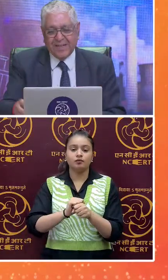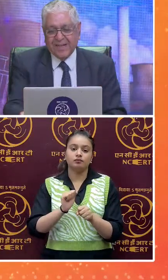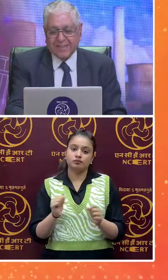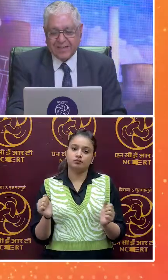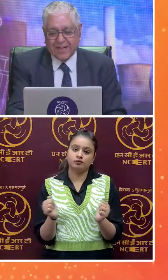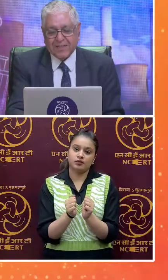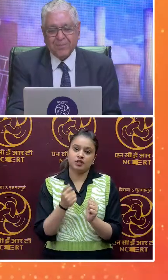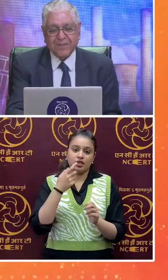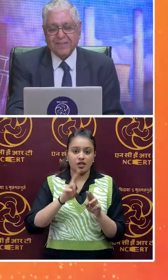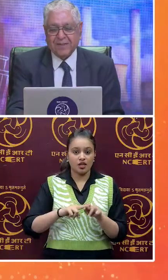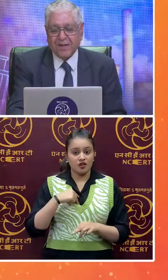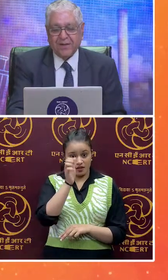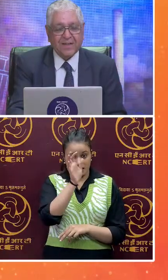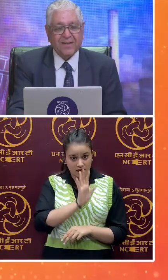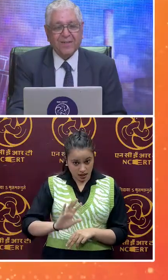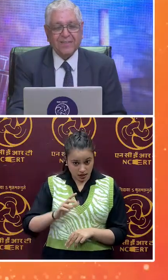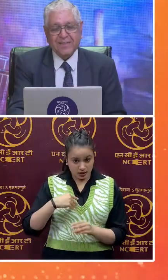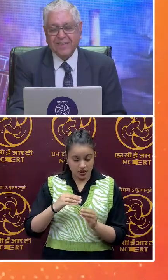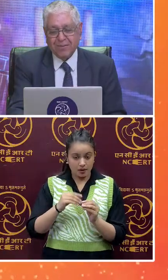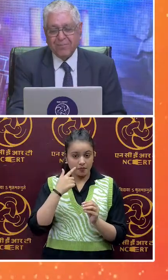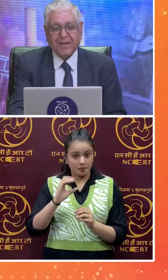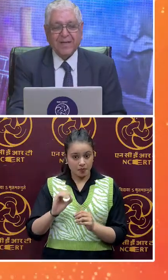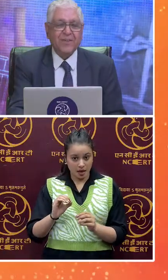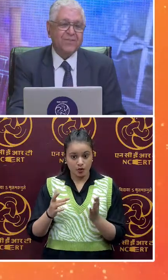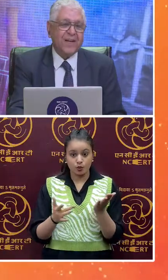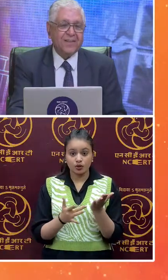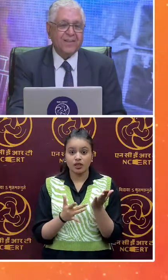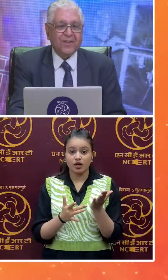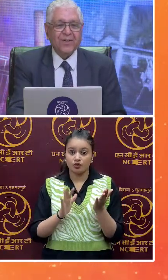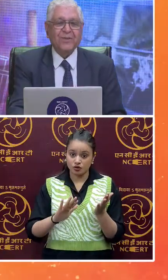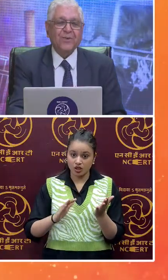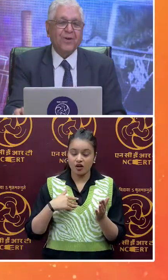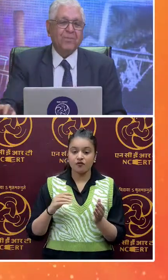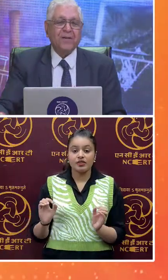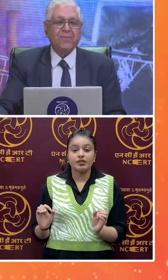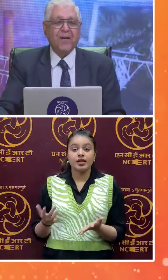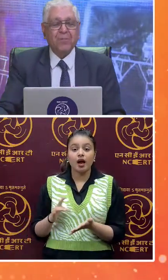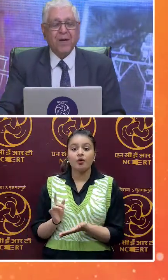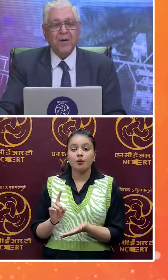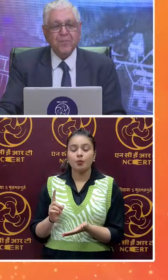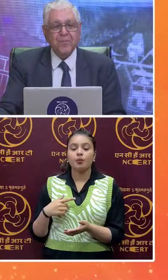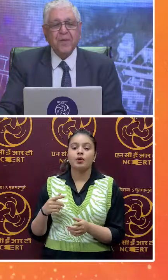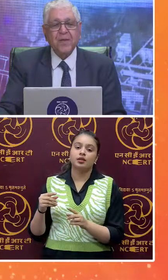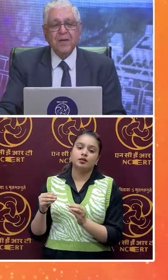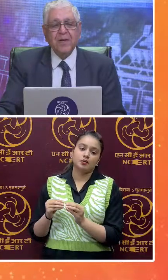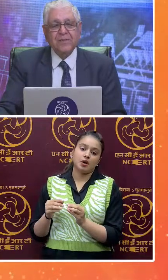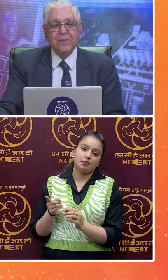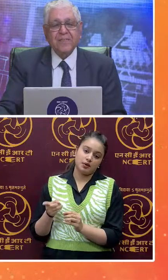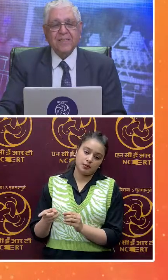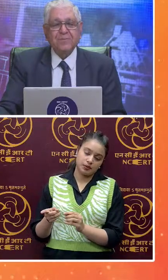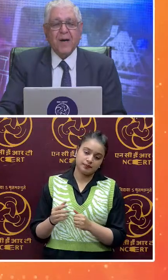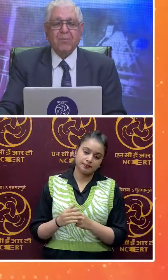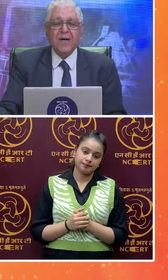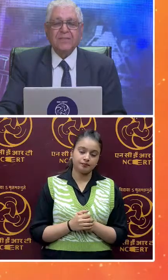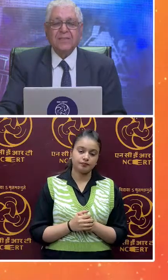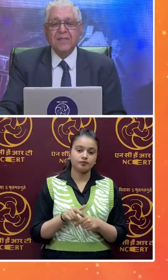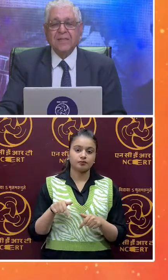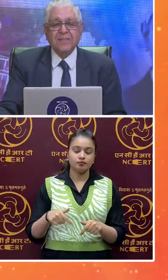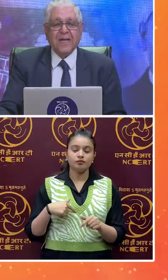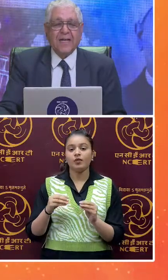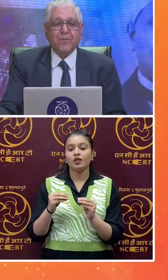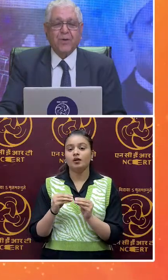if India has a large presence in biotechnology, beginnings of that also got made via Bhabha. So, this is